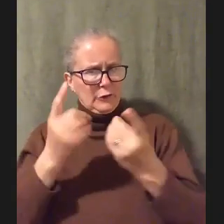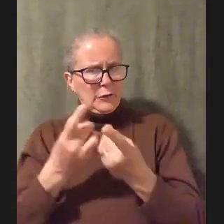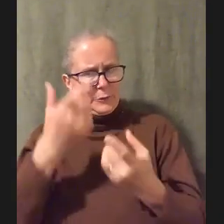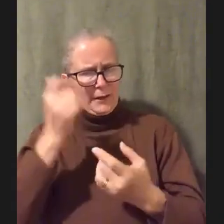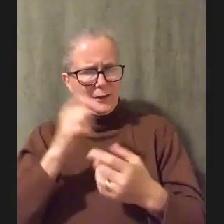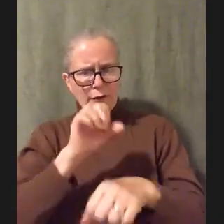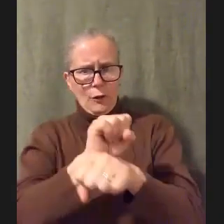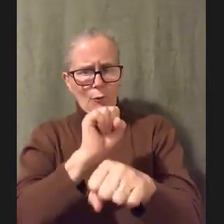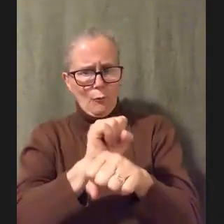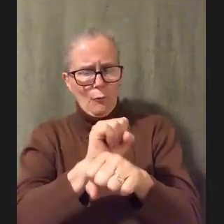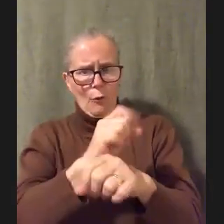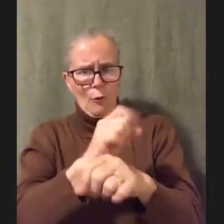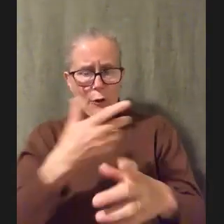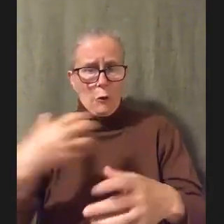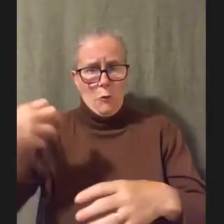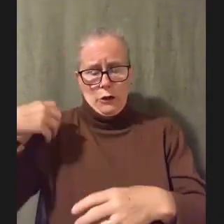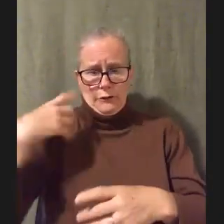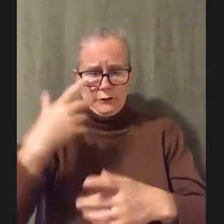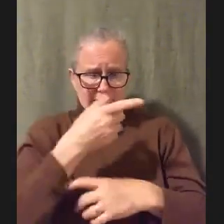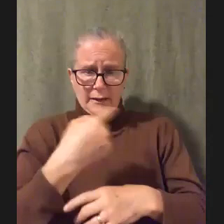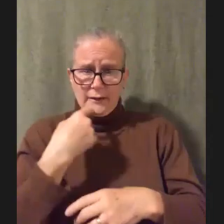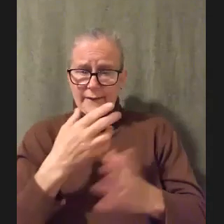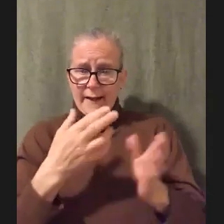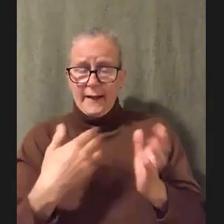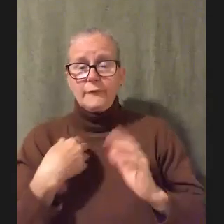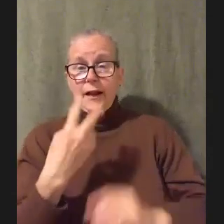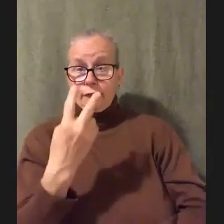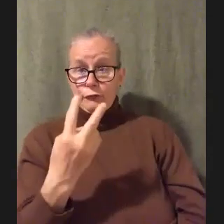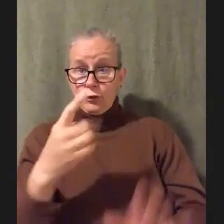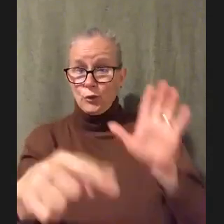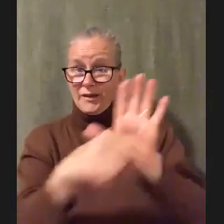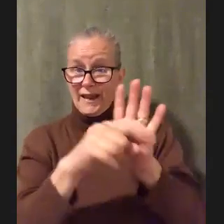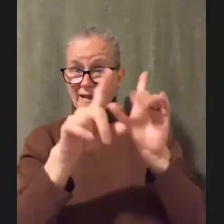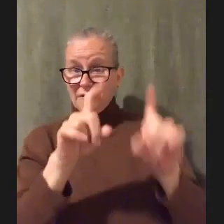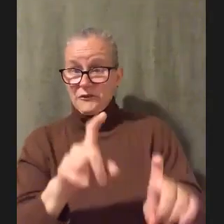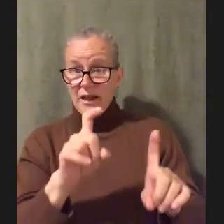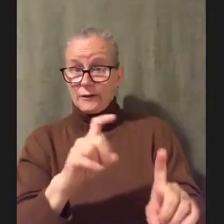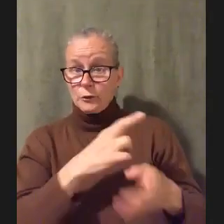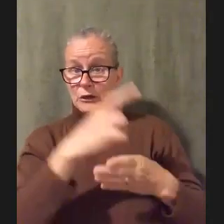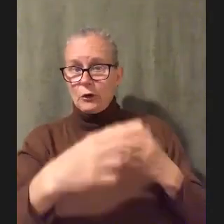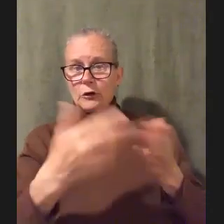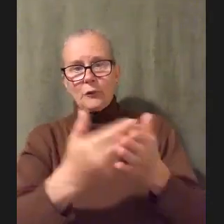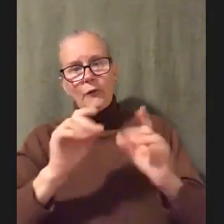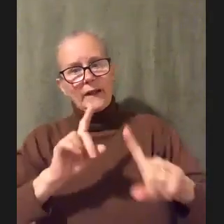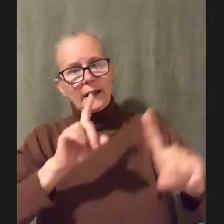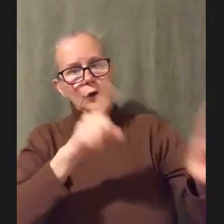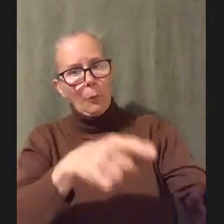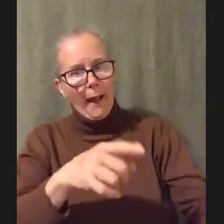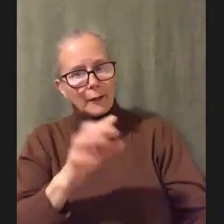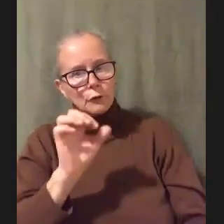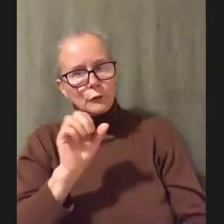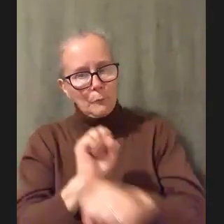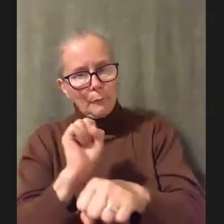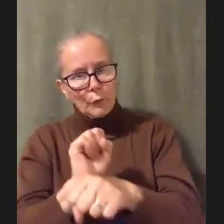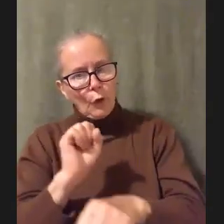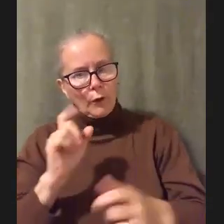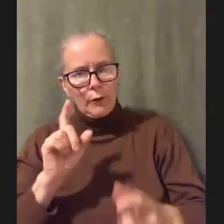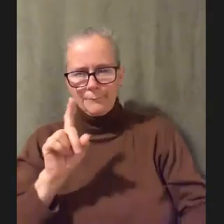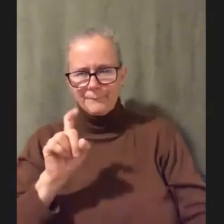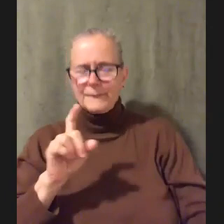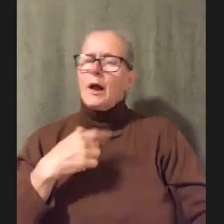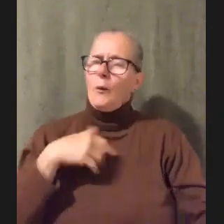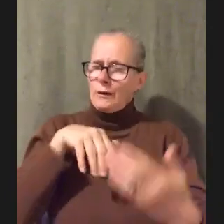is requiring them to present 2 negative test results before they can return to work. And I just want to address